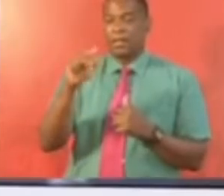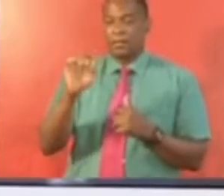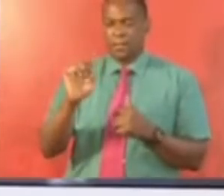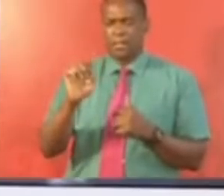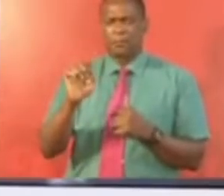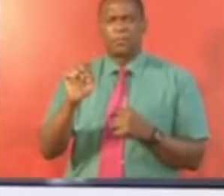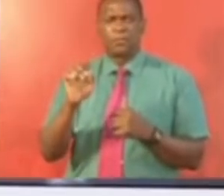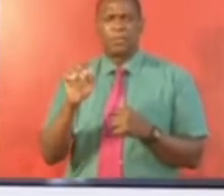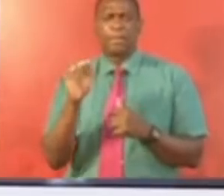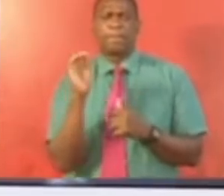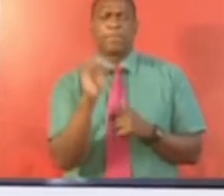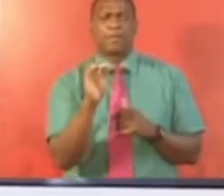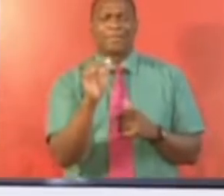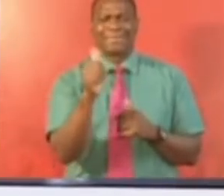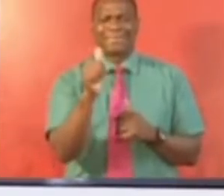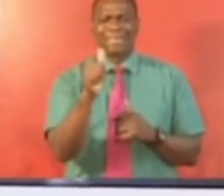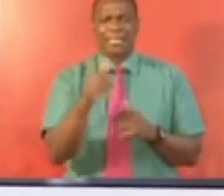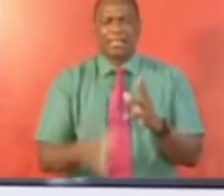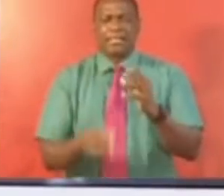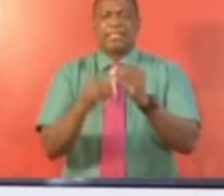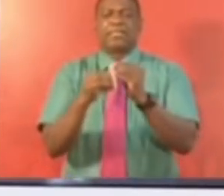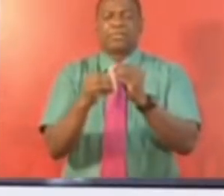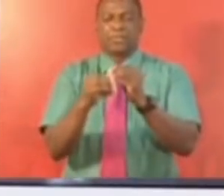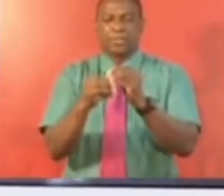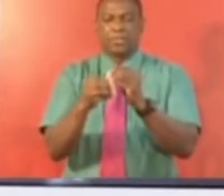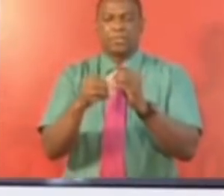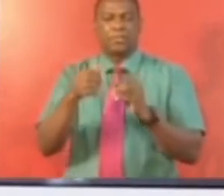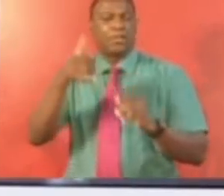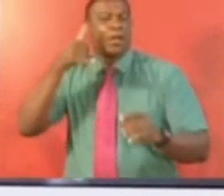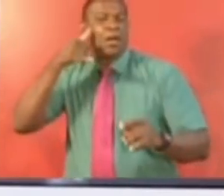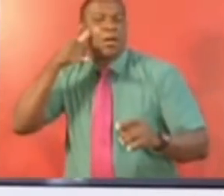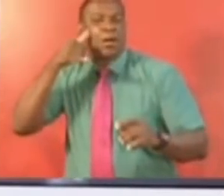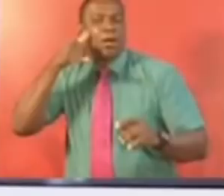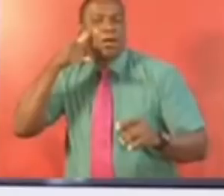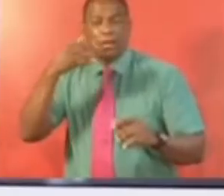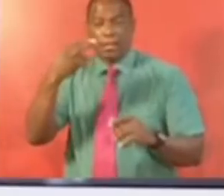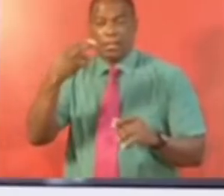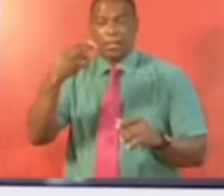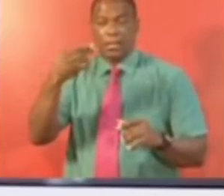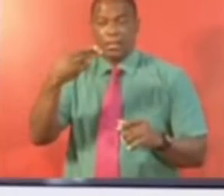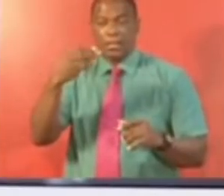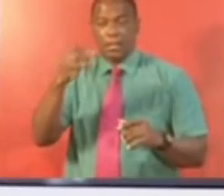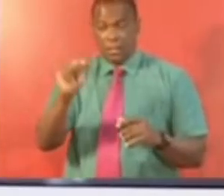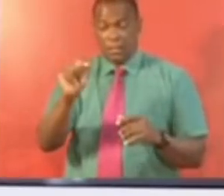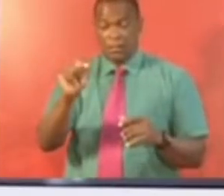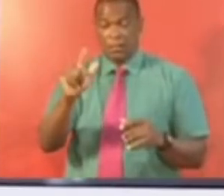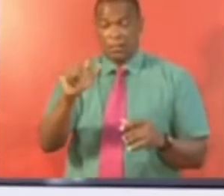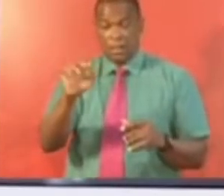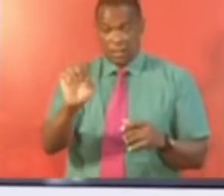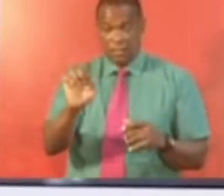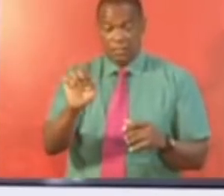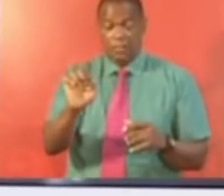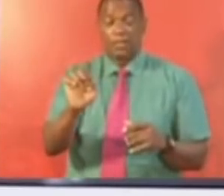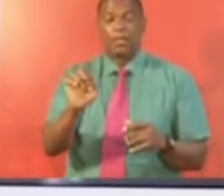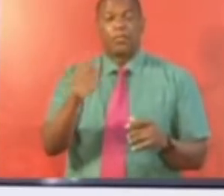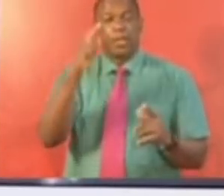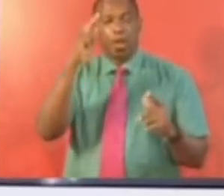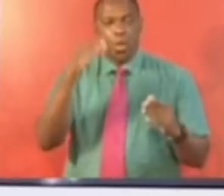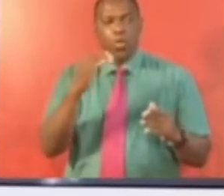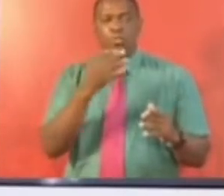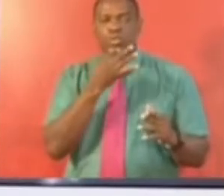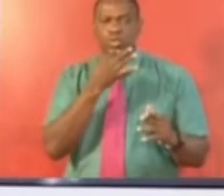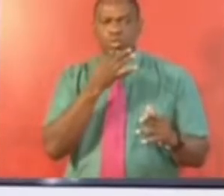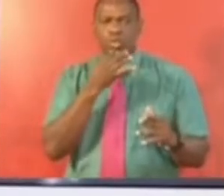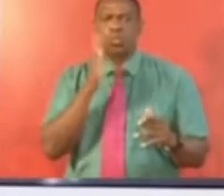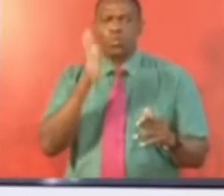of 10 additional physicians to man that hotline, who should be coming on stream very soon. So it will give us a little additional